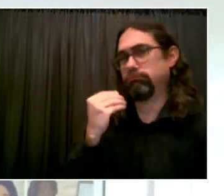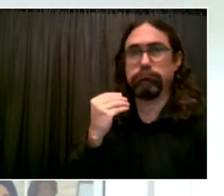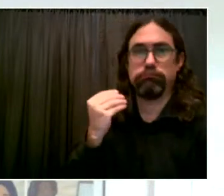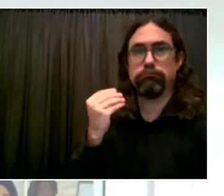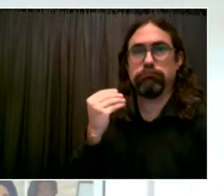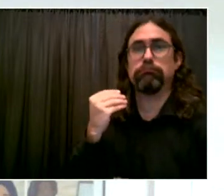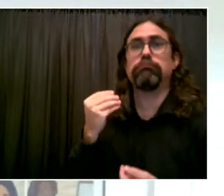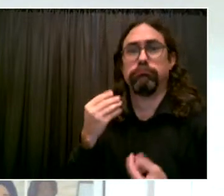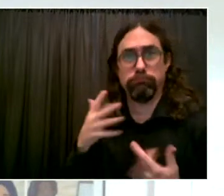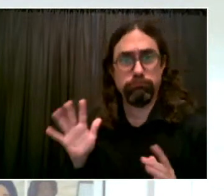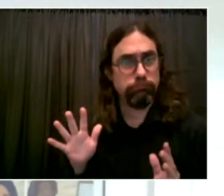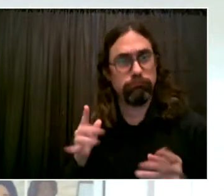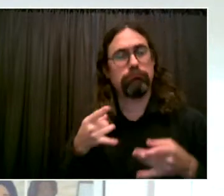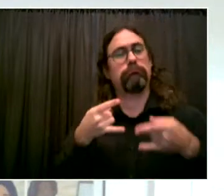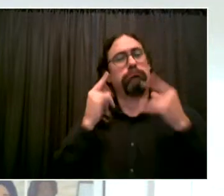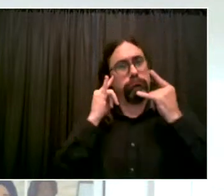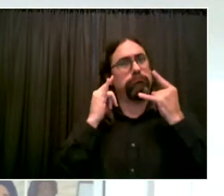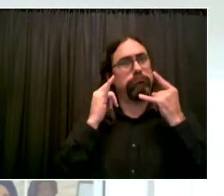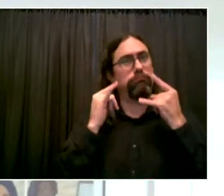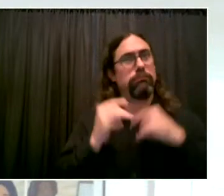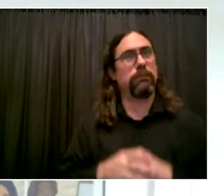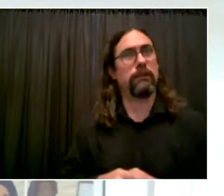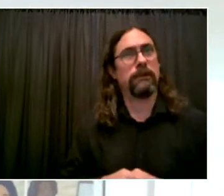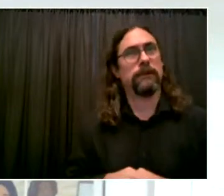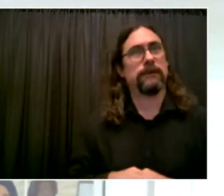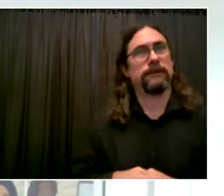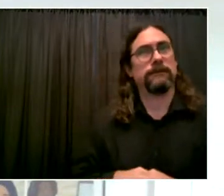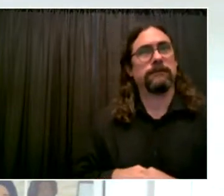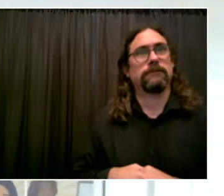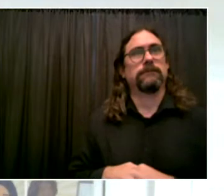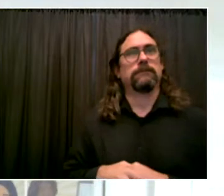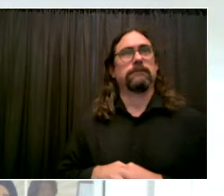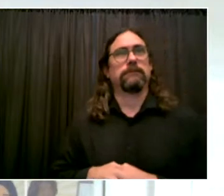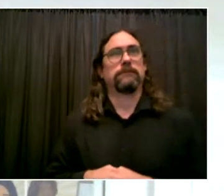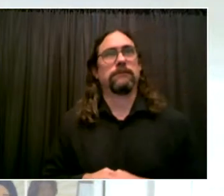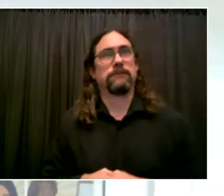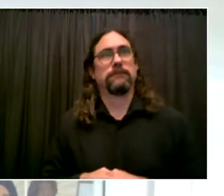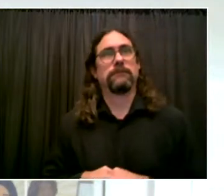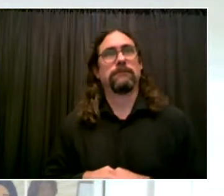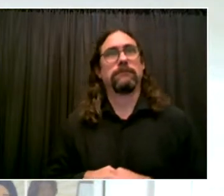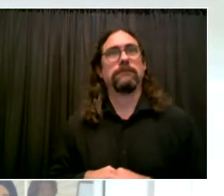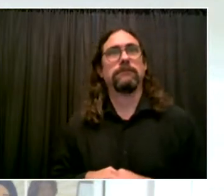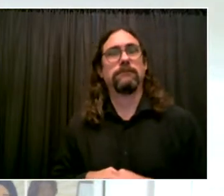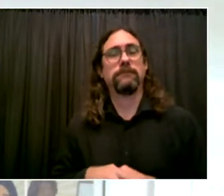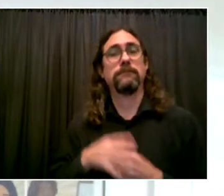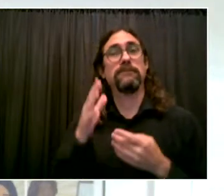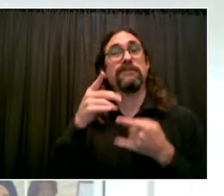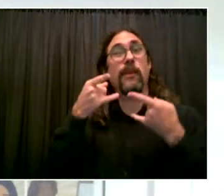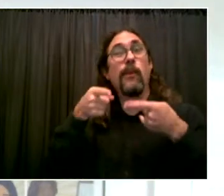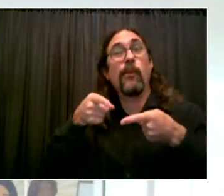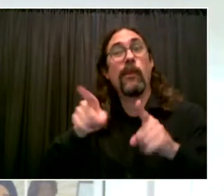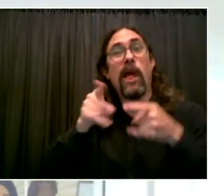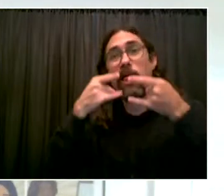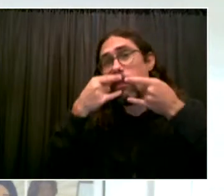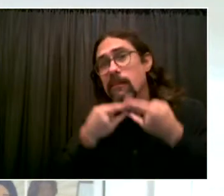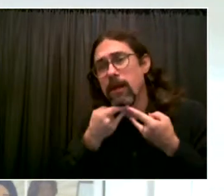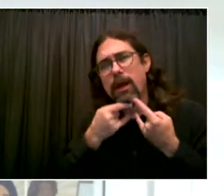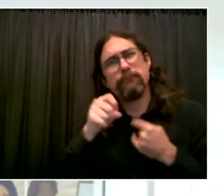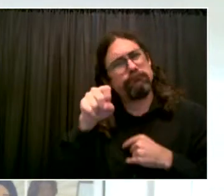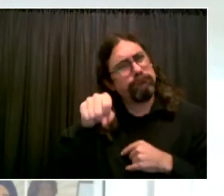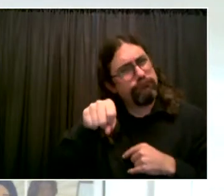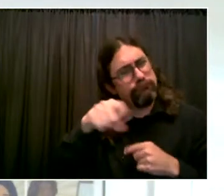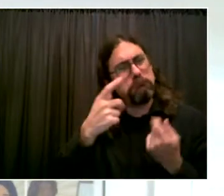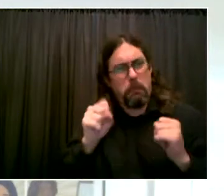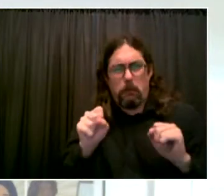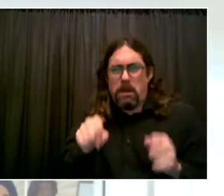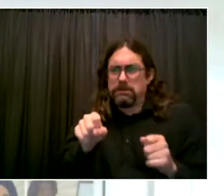exposures are categorized by our contact tracers will depend on both the proximity and the duration